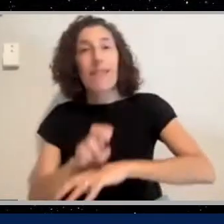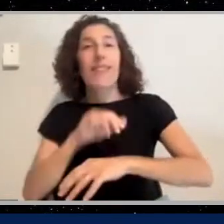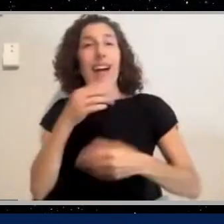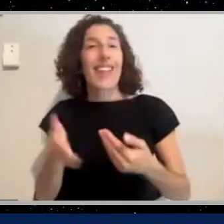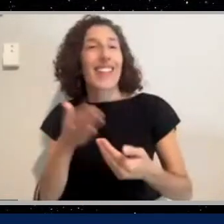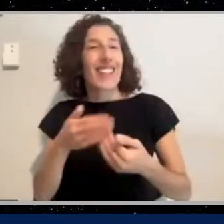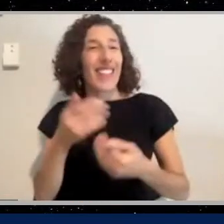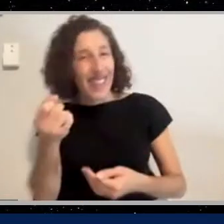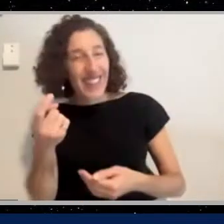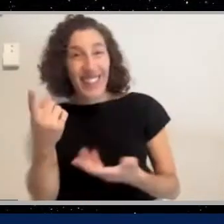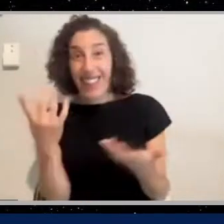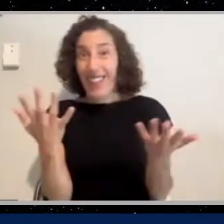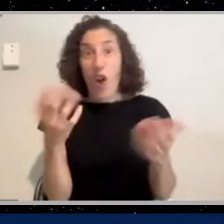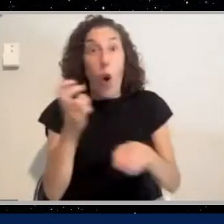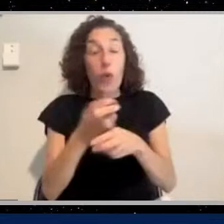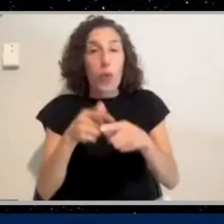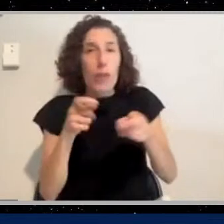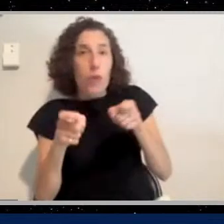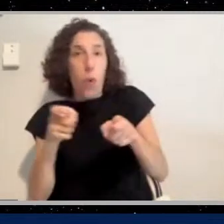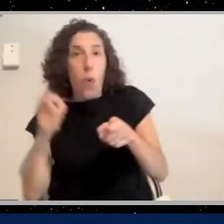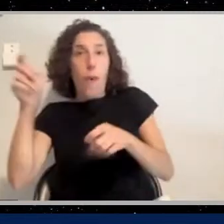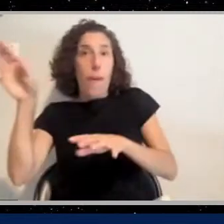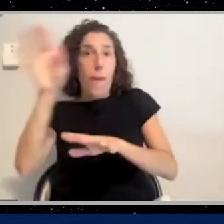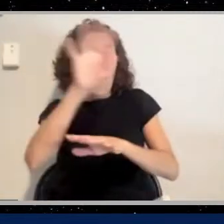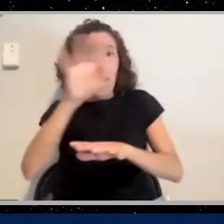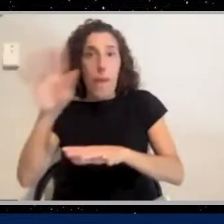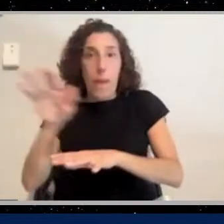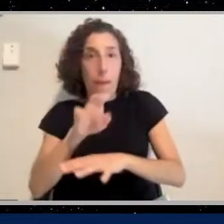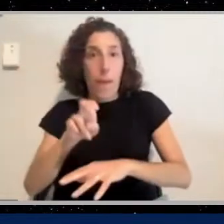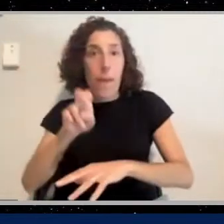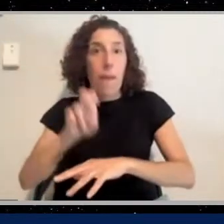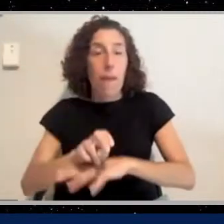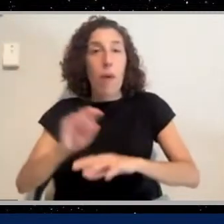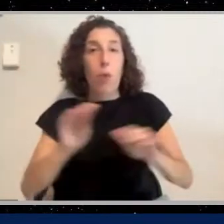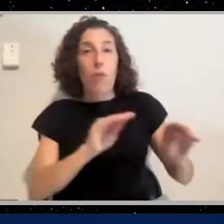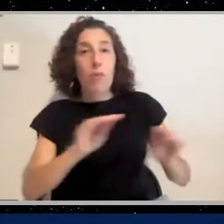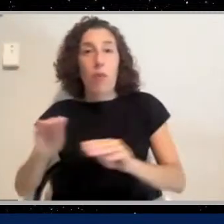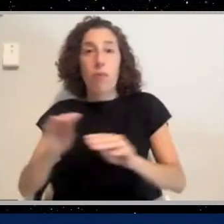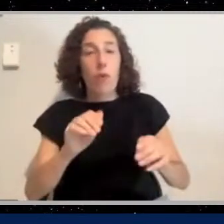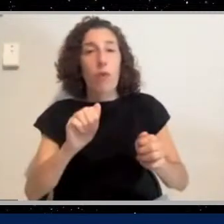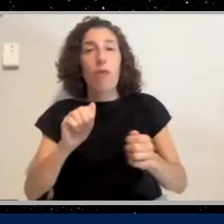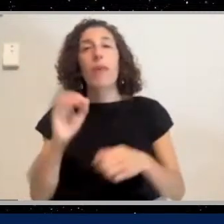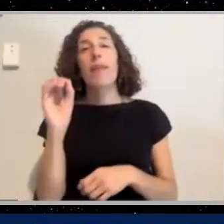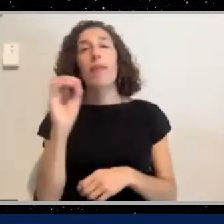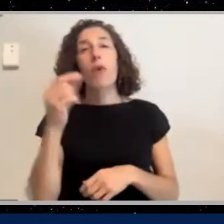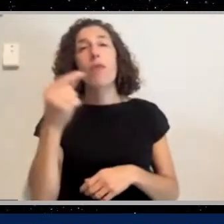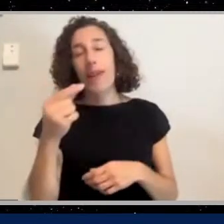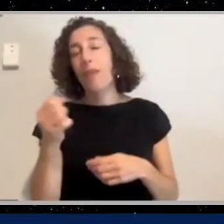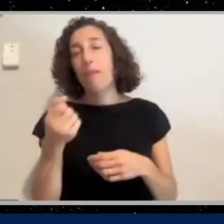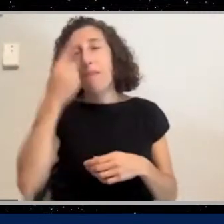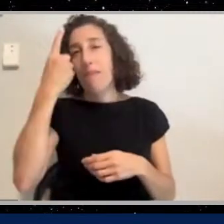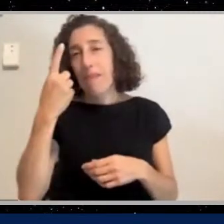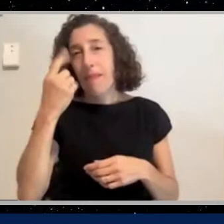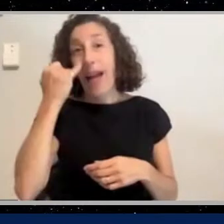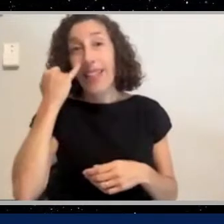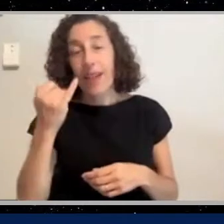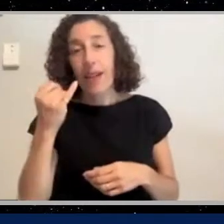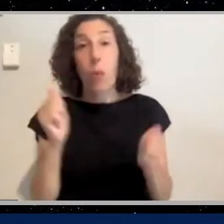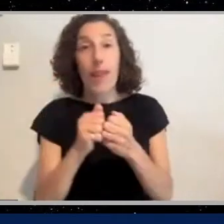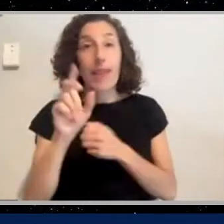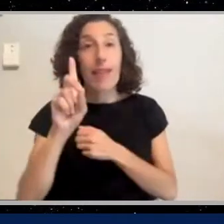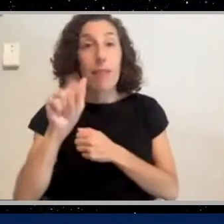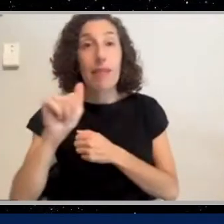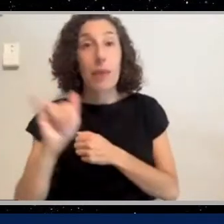because I know for just in, regular, aviation or flight,